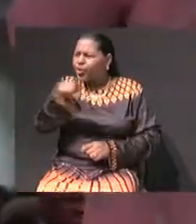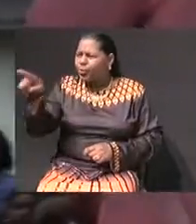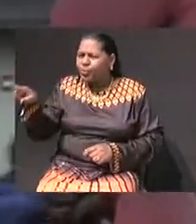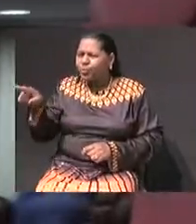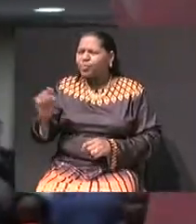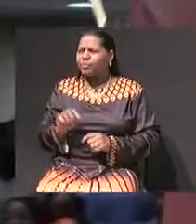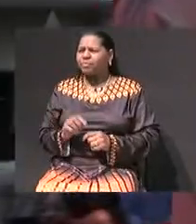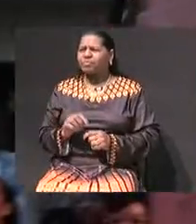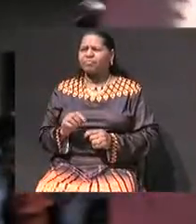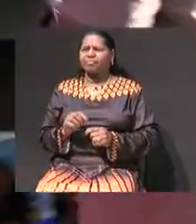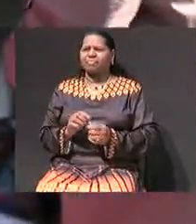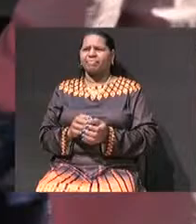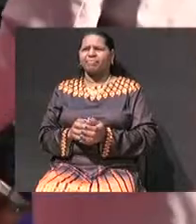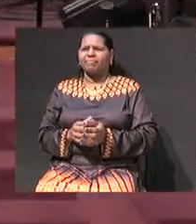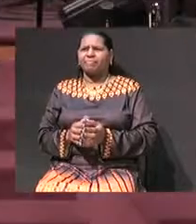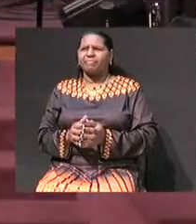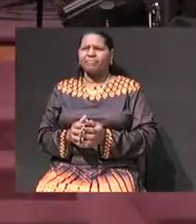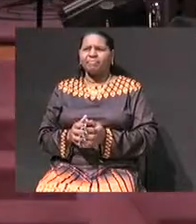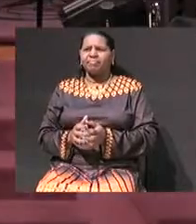You alone.